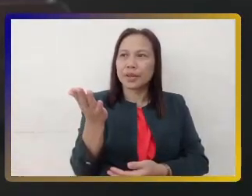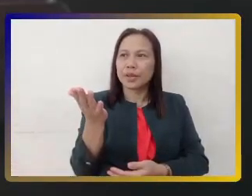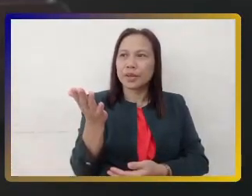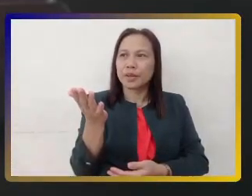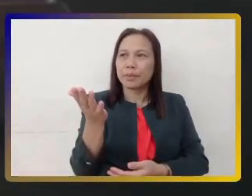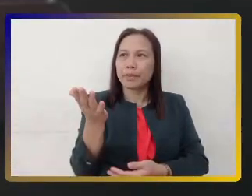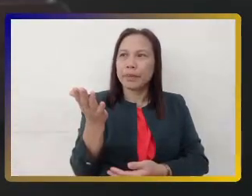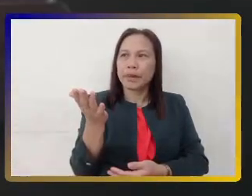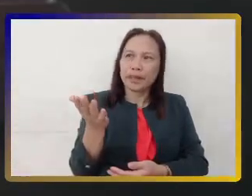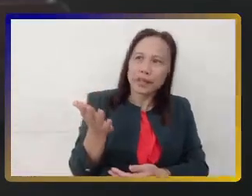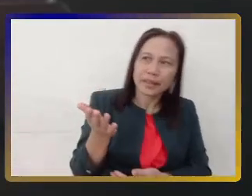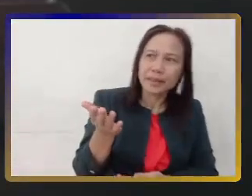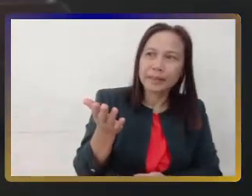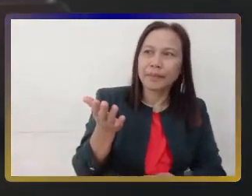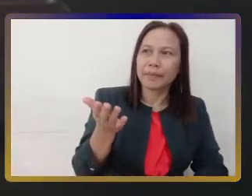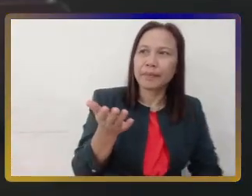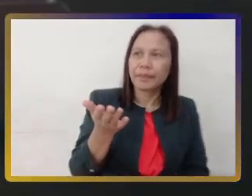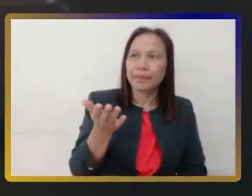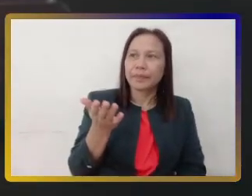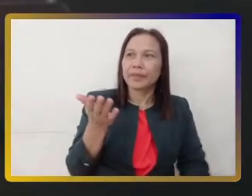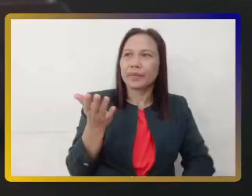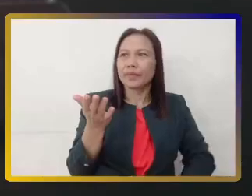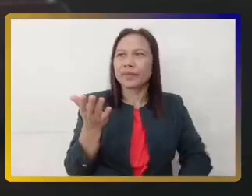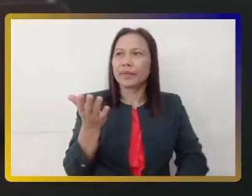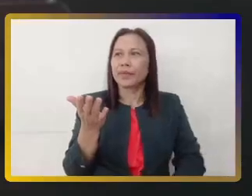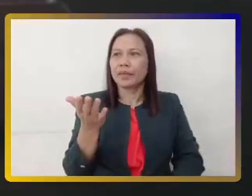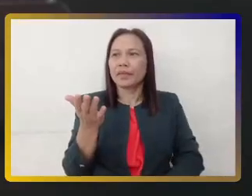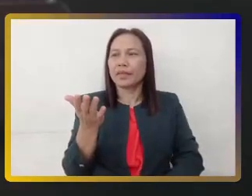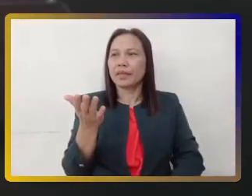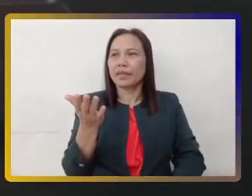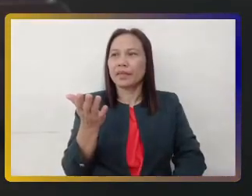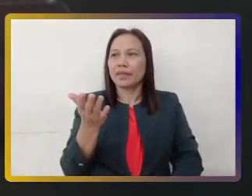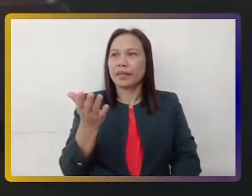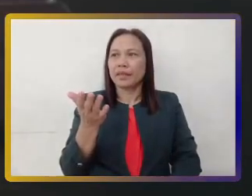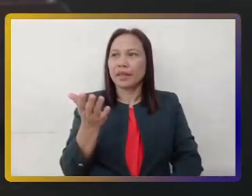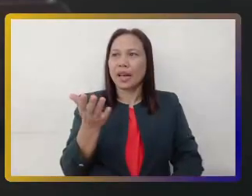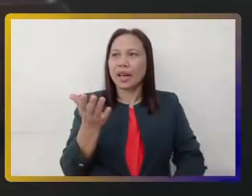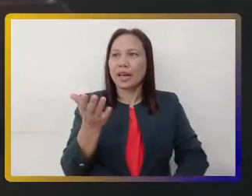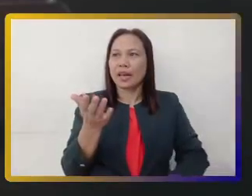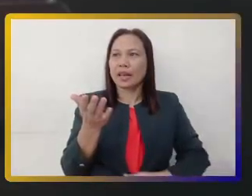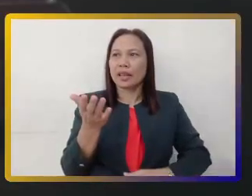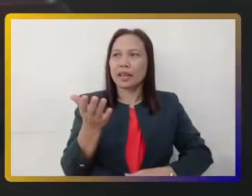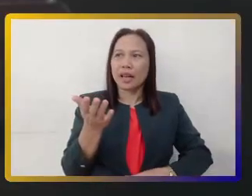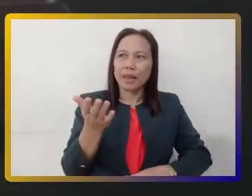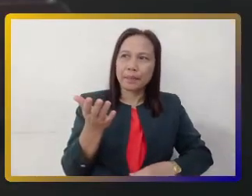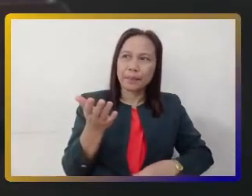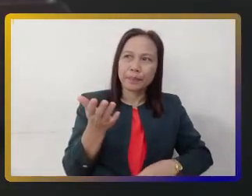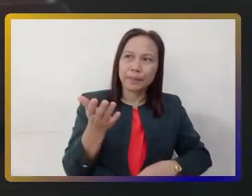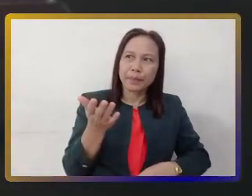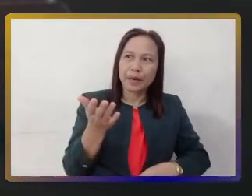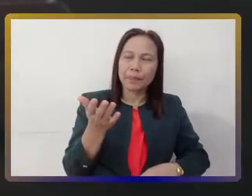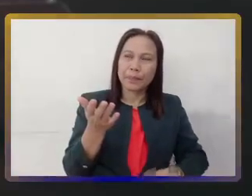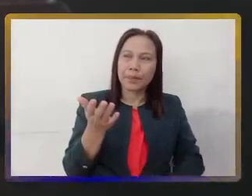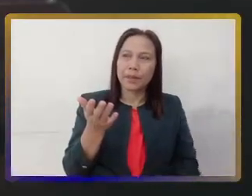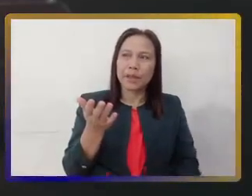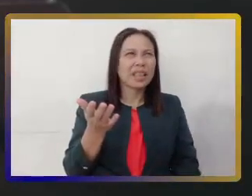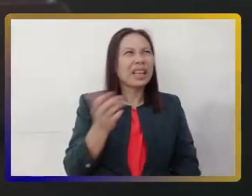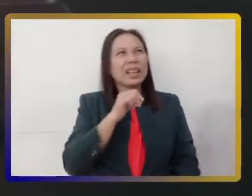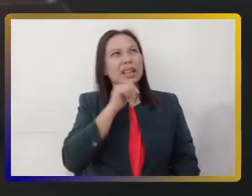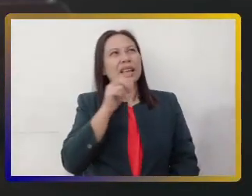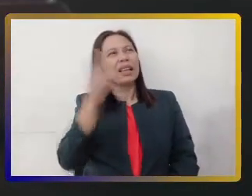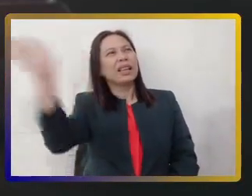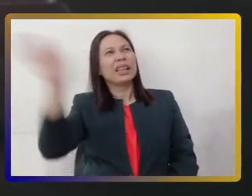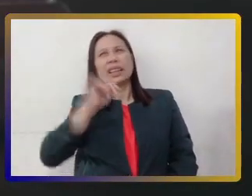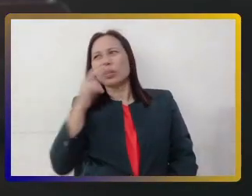tradition of Men after the rudiments of the world and not after